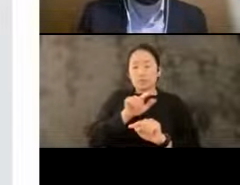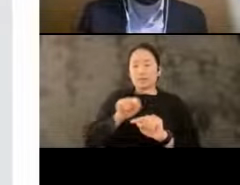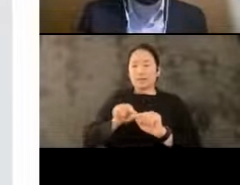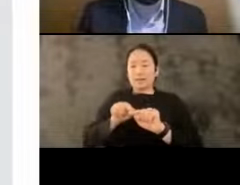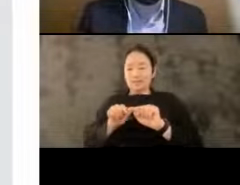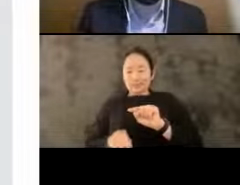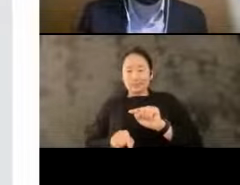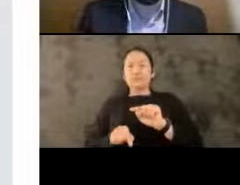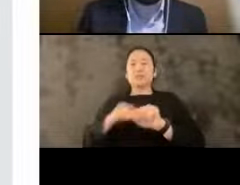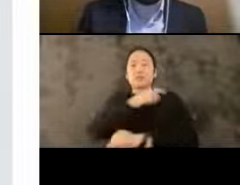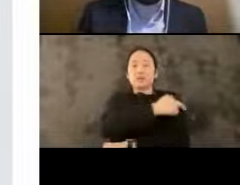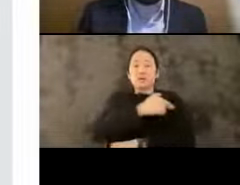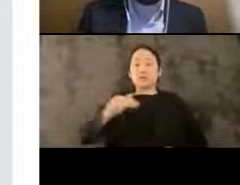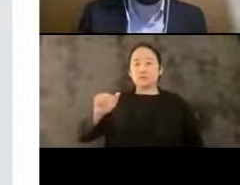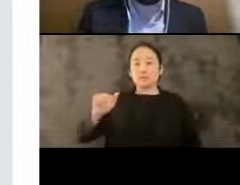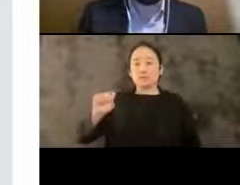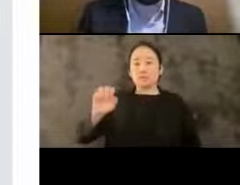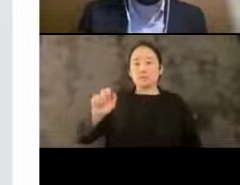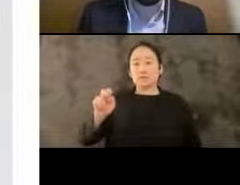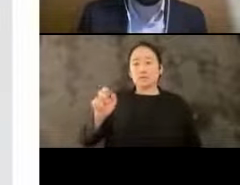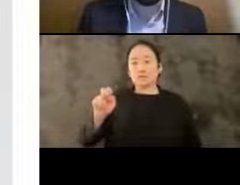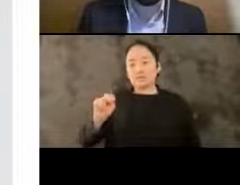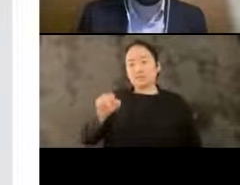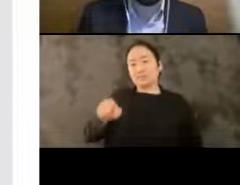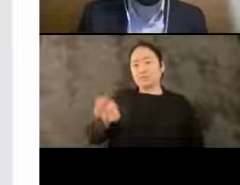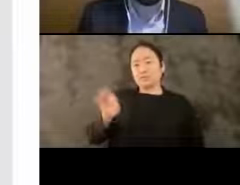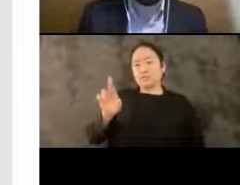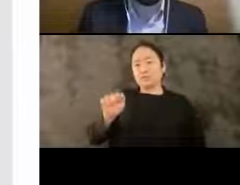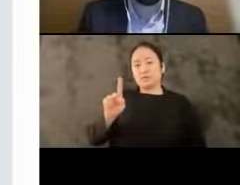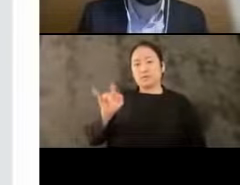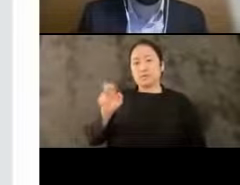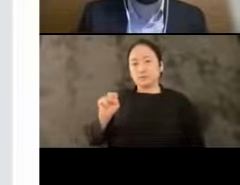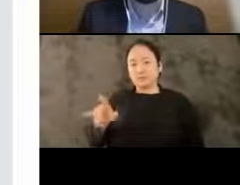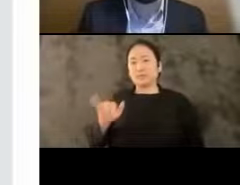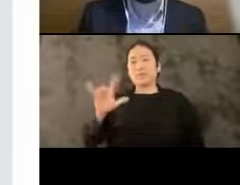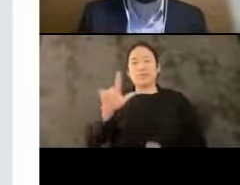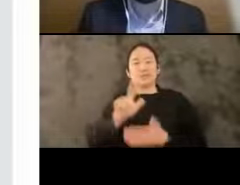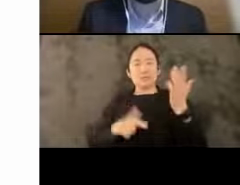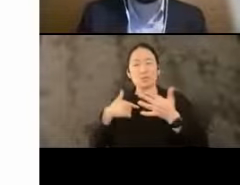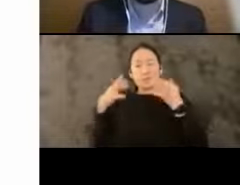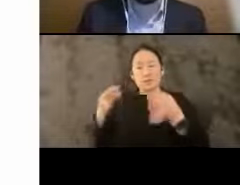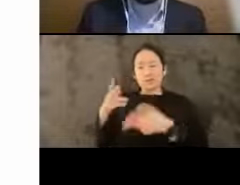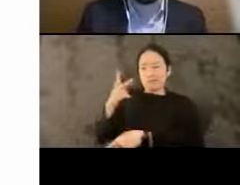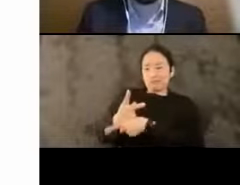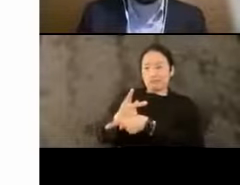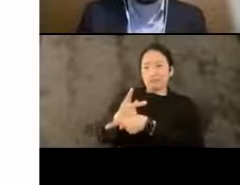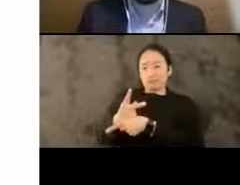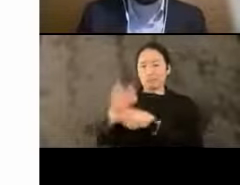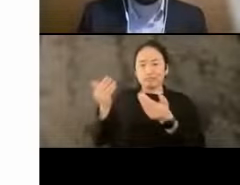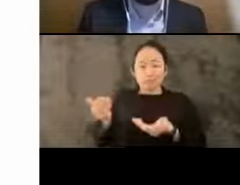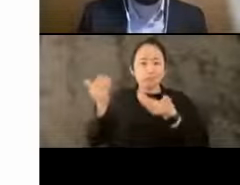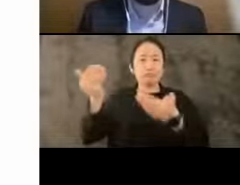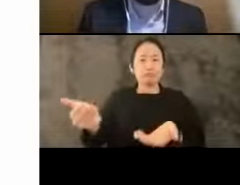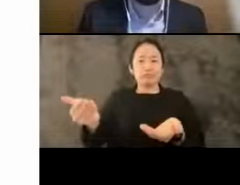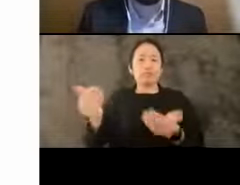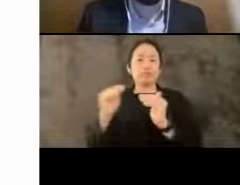Ascension Hospital in Franklin. So that is what we have carried through to Tier